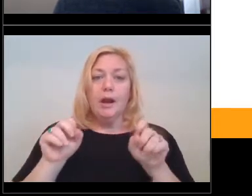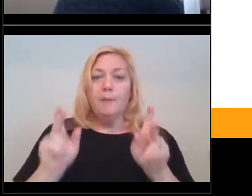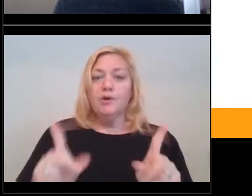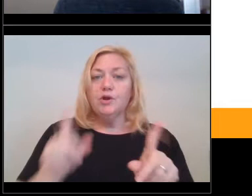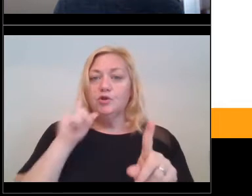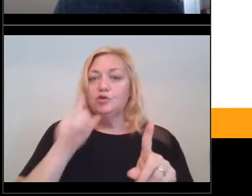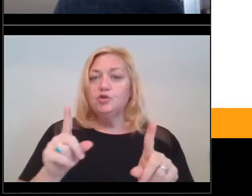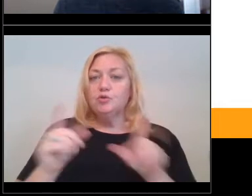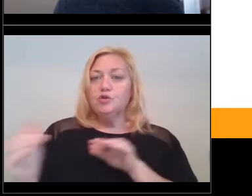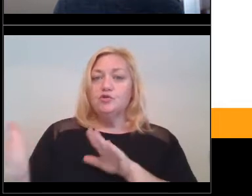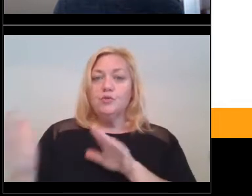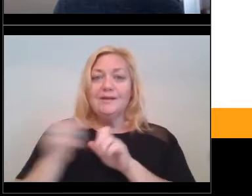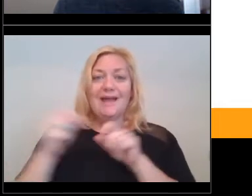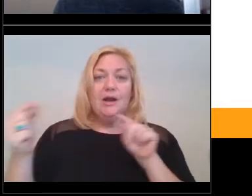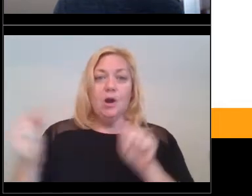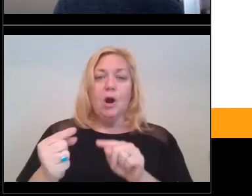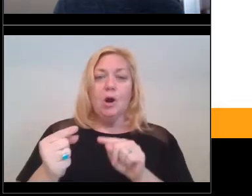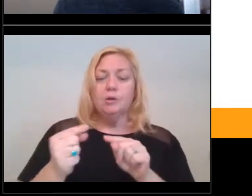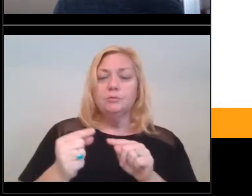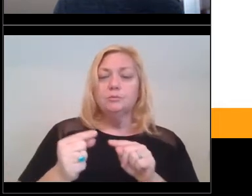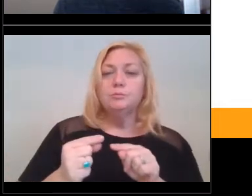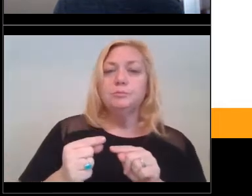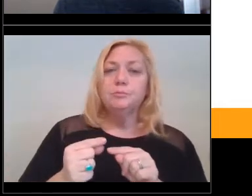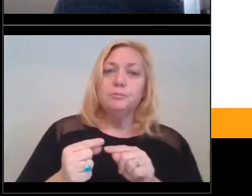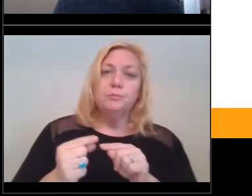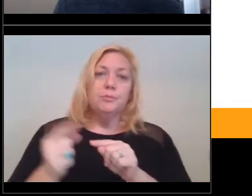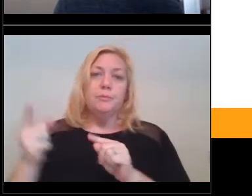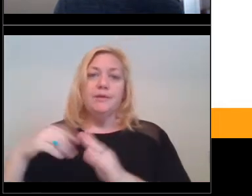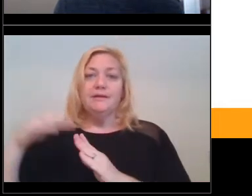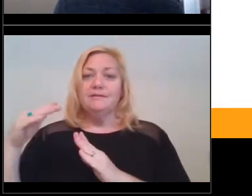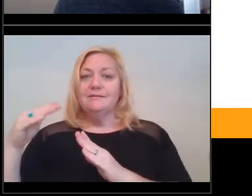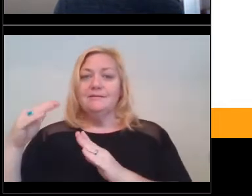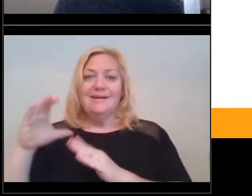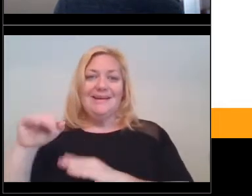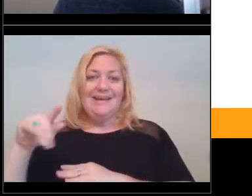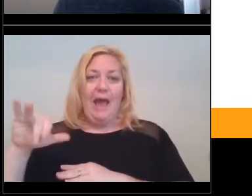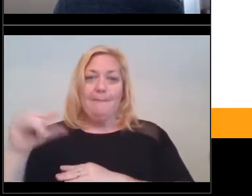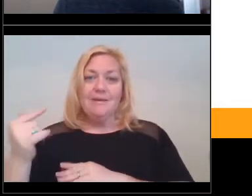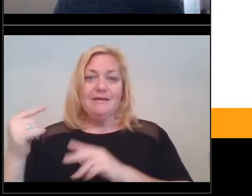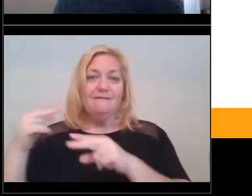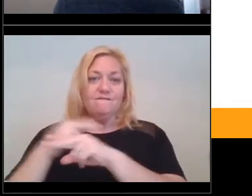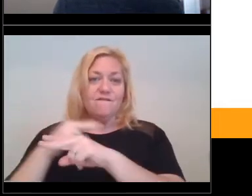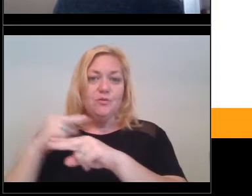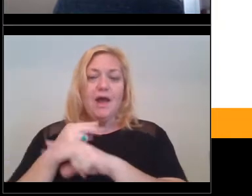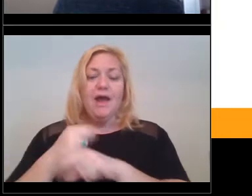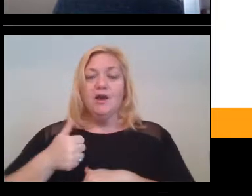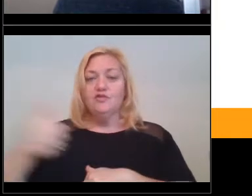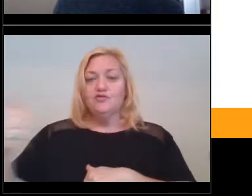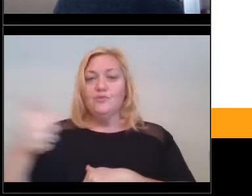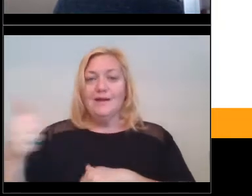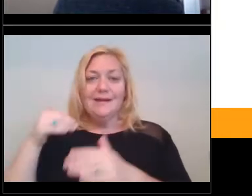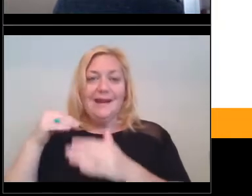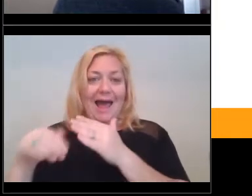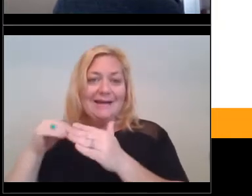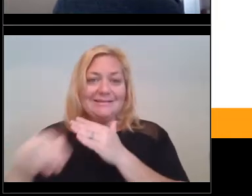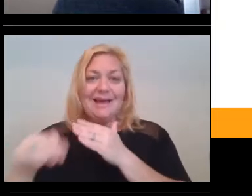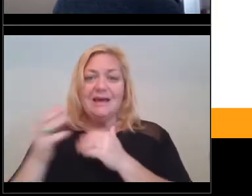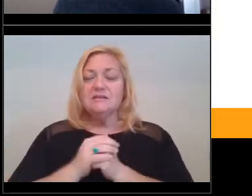address that harm, and be it capping freeways, be it increasing transit access, be it a whole host